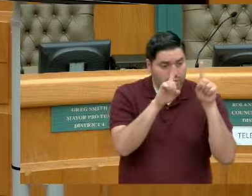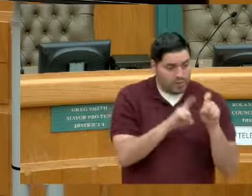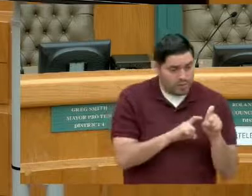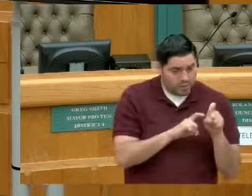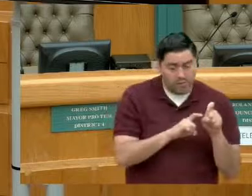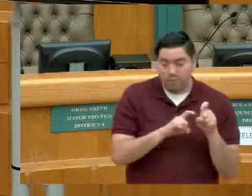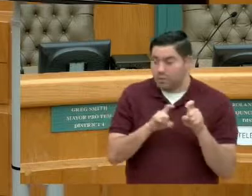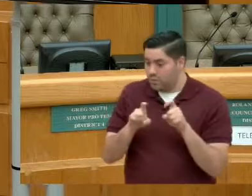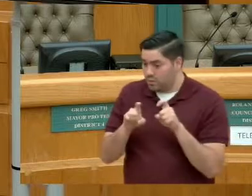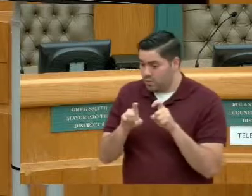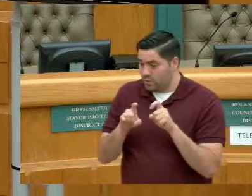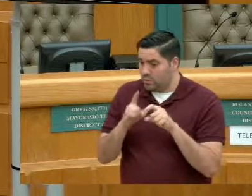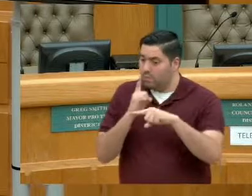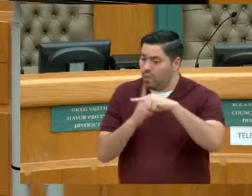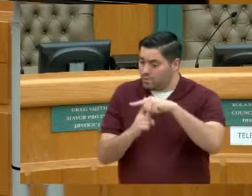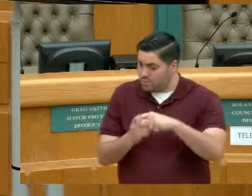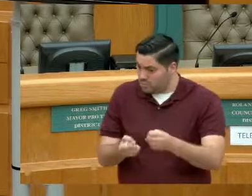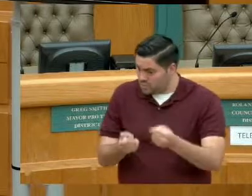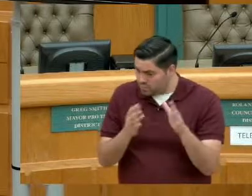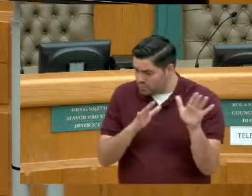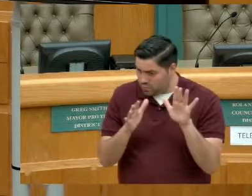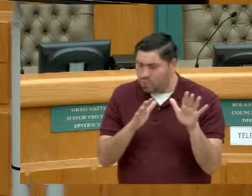results means that